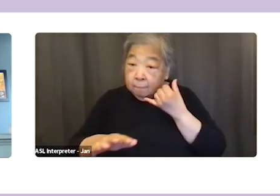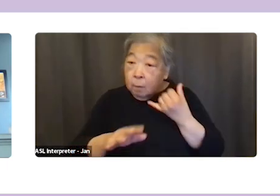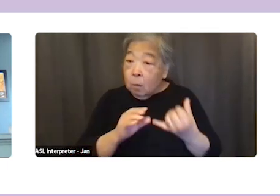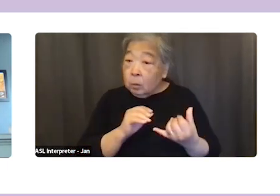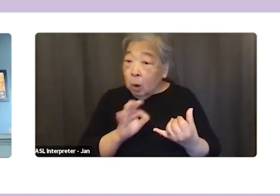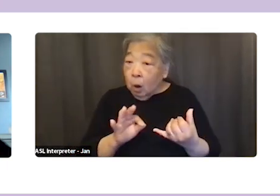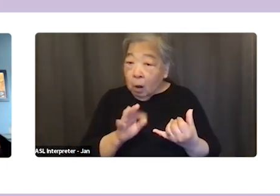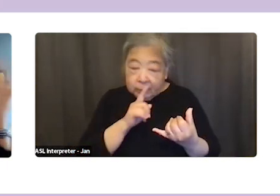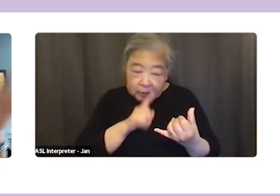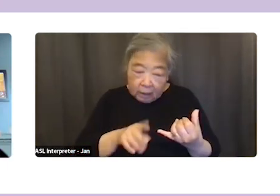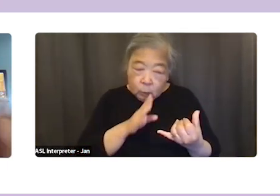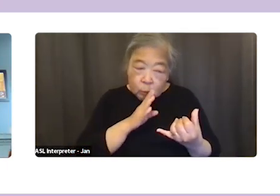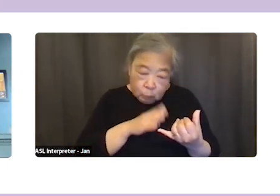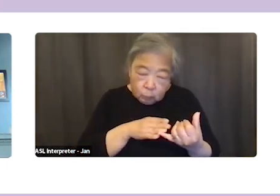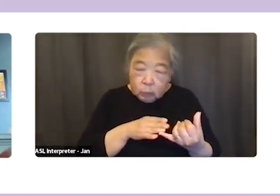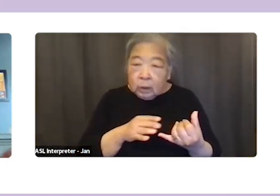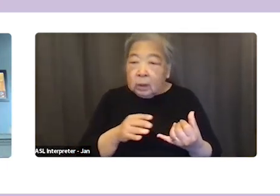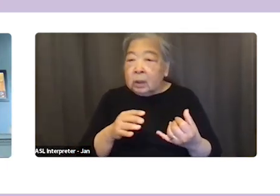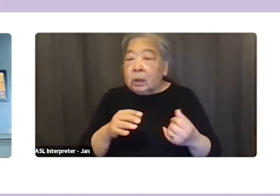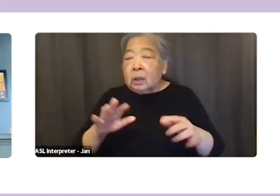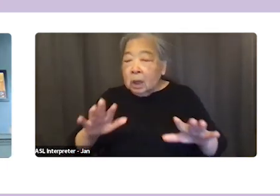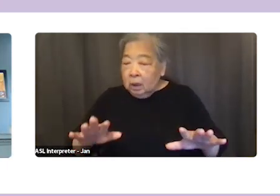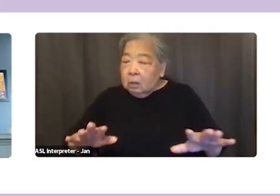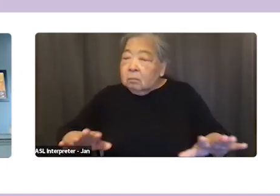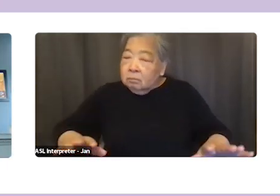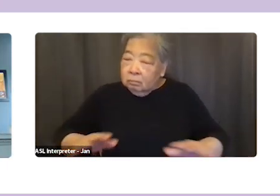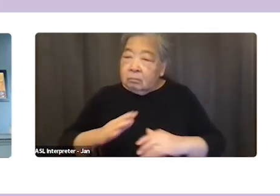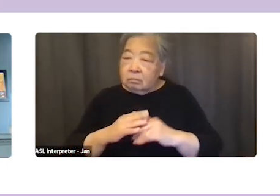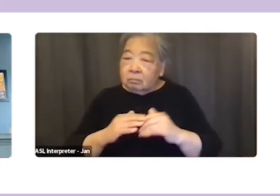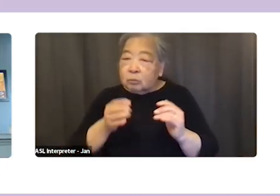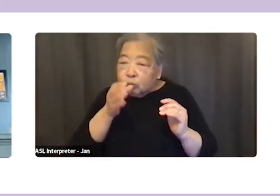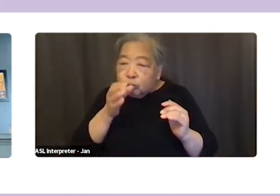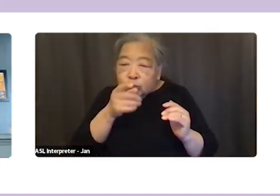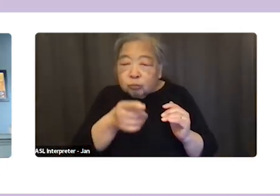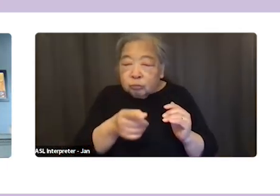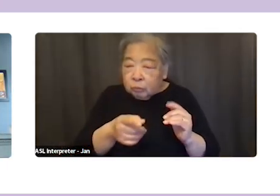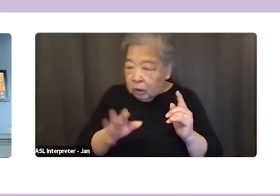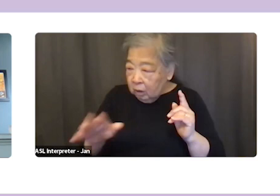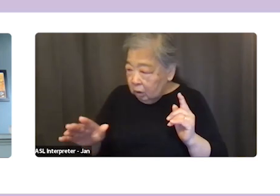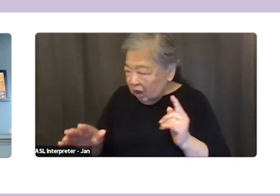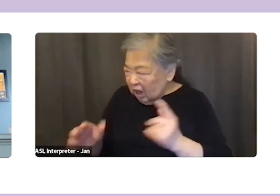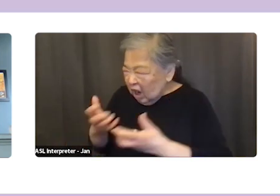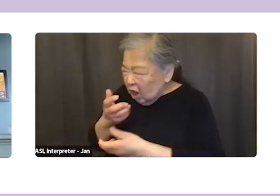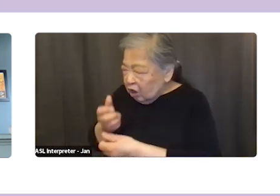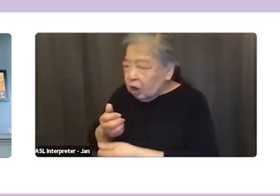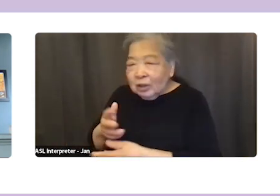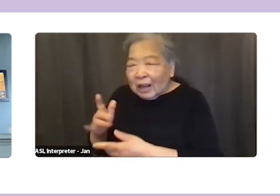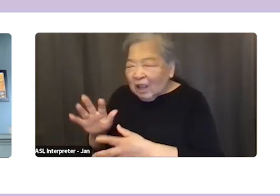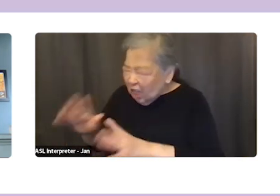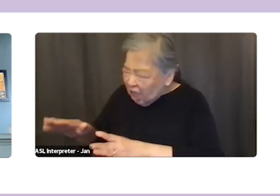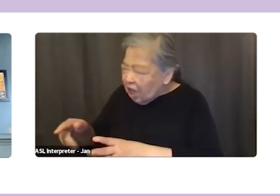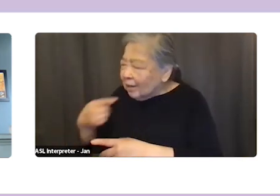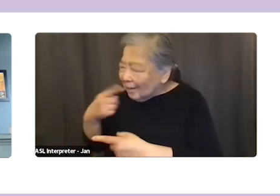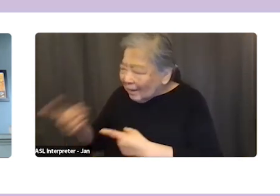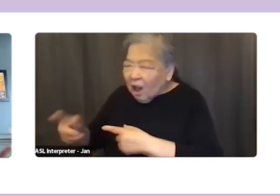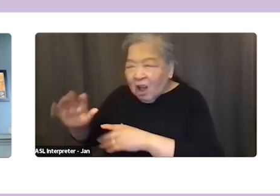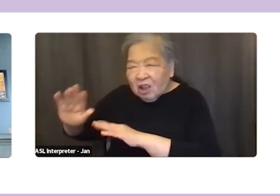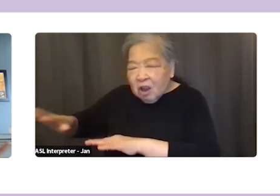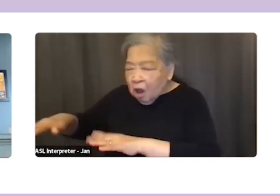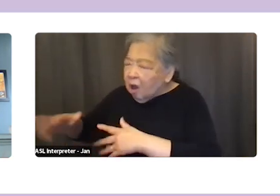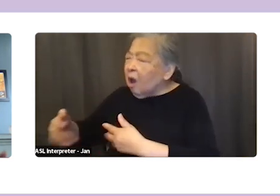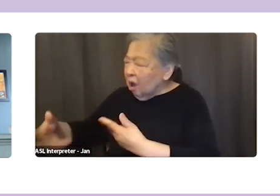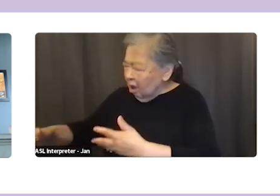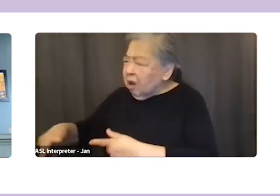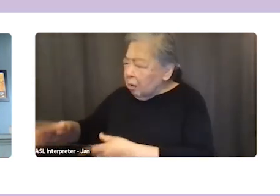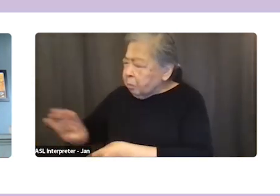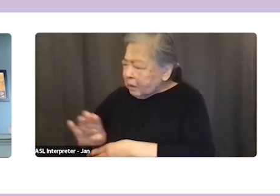the things, scream at the littles and let them know you're kind of engaged, and really do whatever